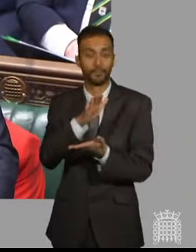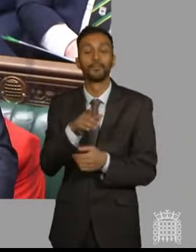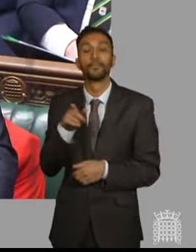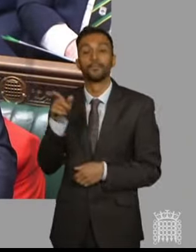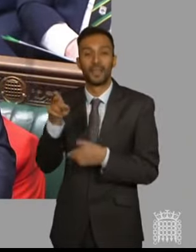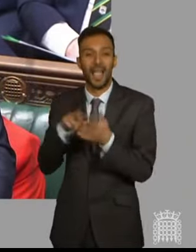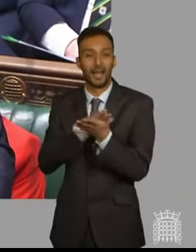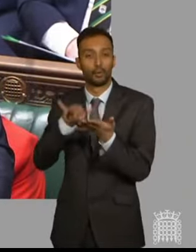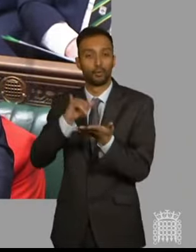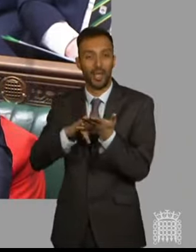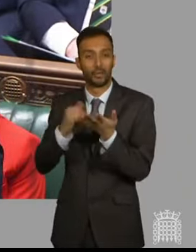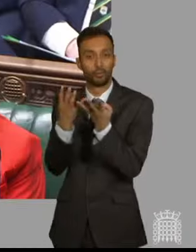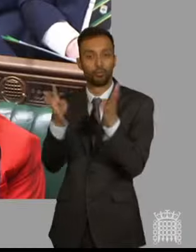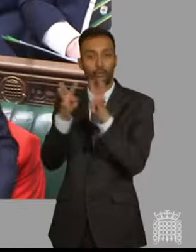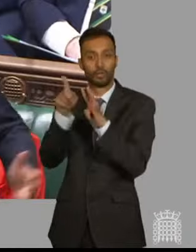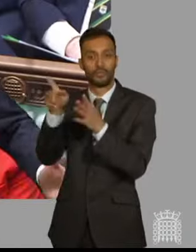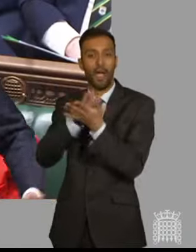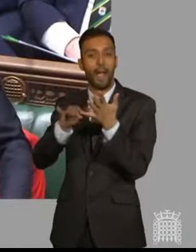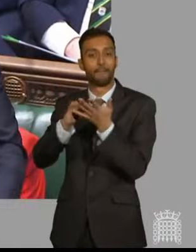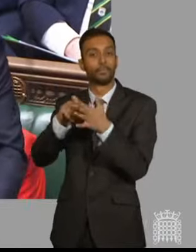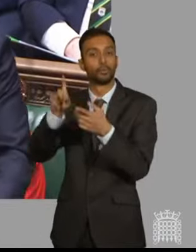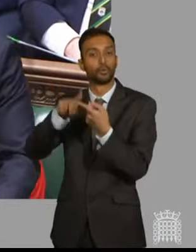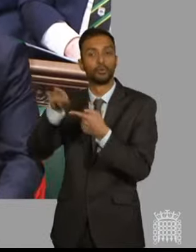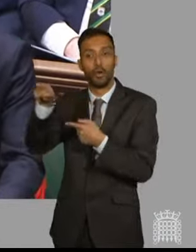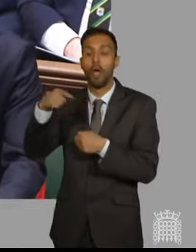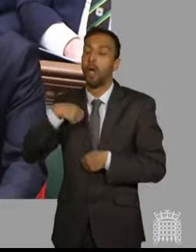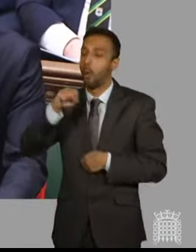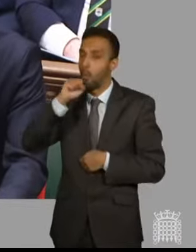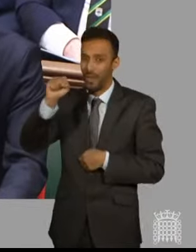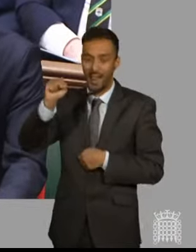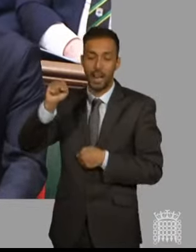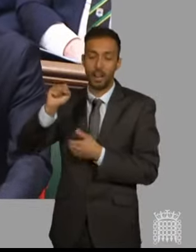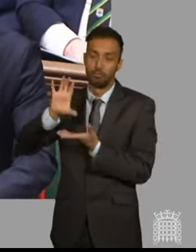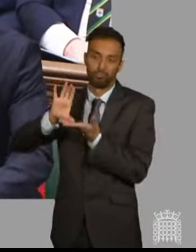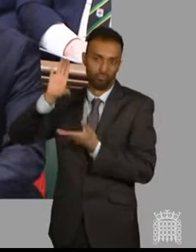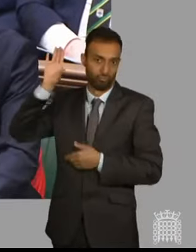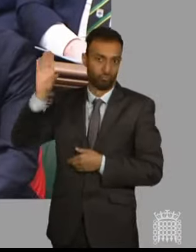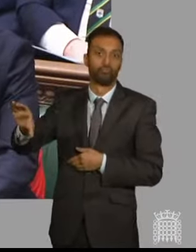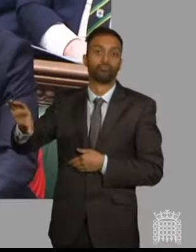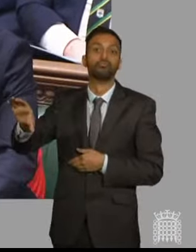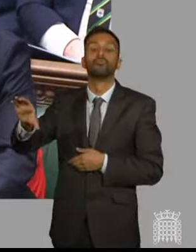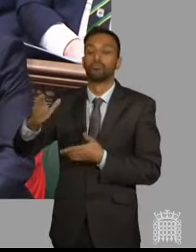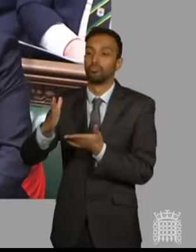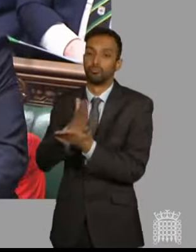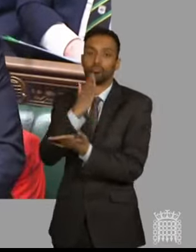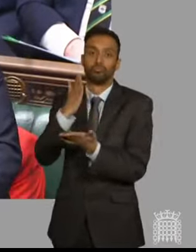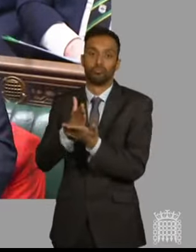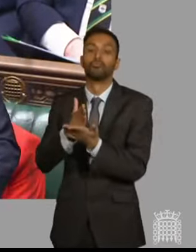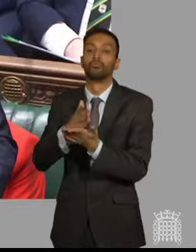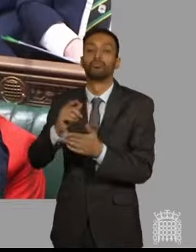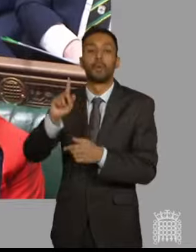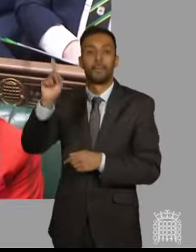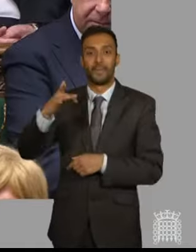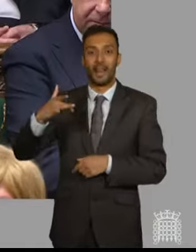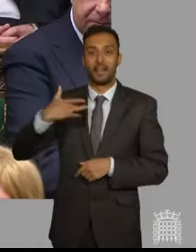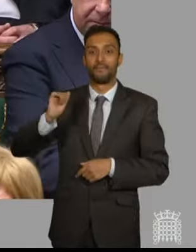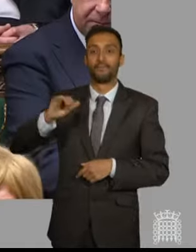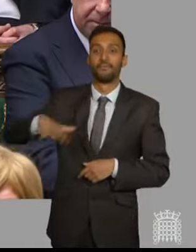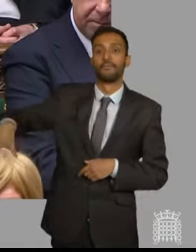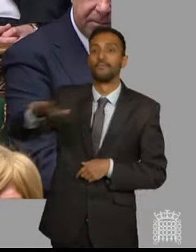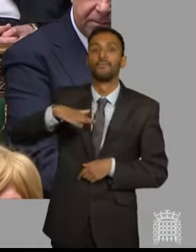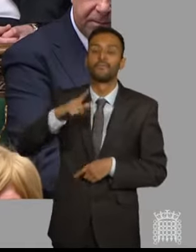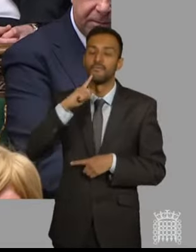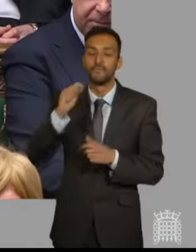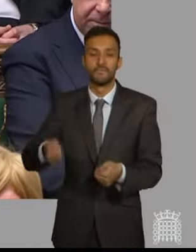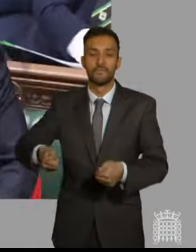to ensure that excellent care is available for her and all her constituents. I think the Trust started their consultation last year and the results are due at the